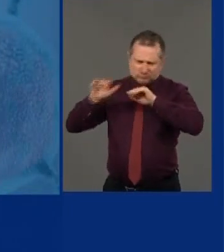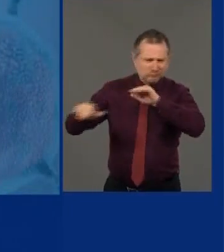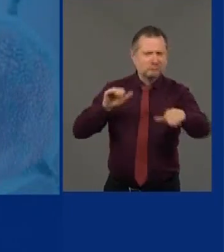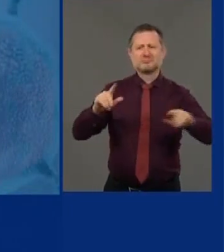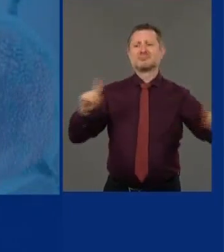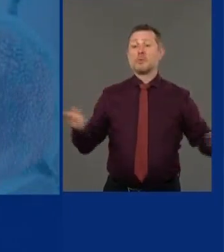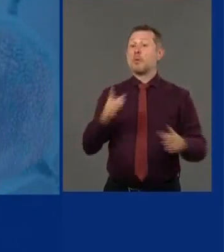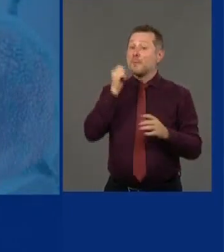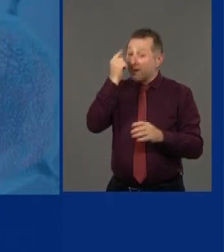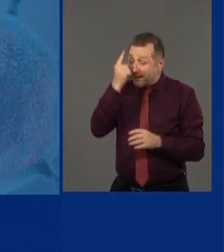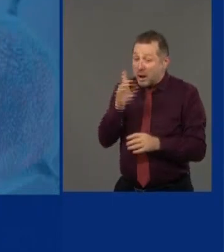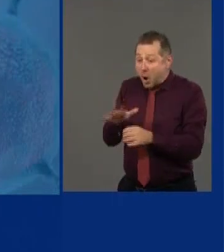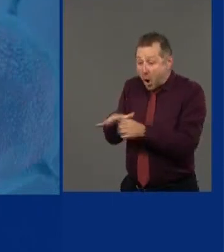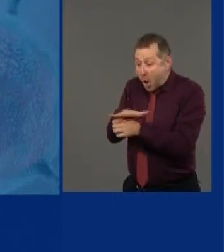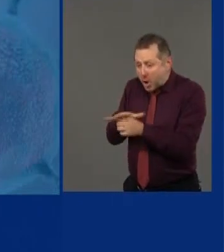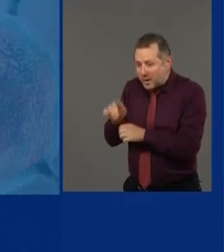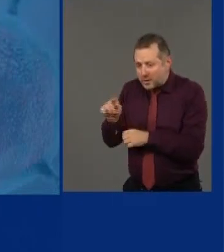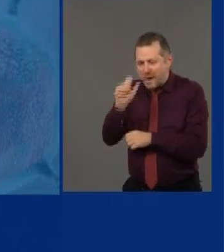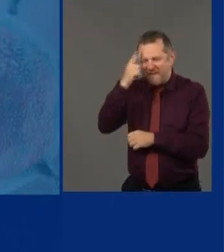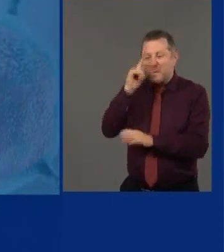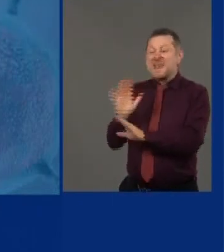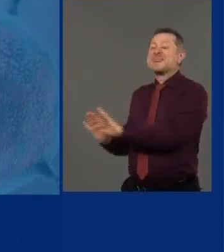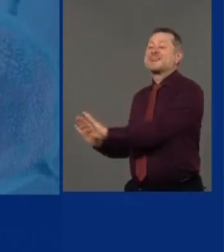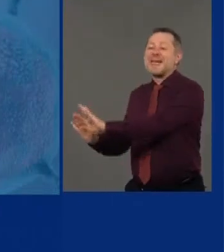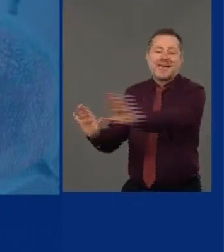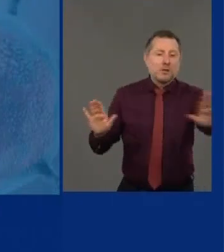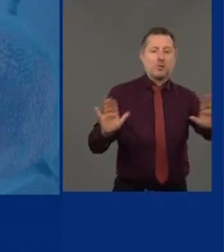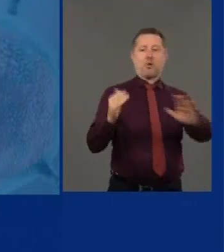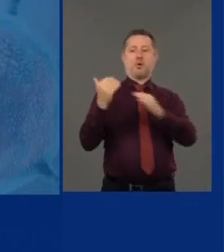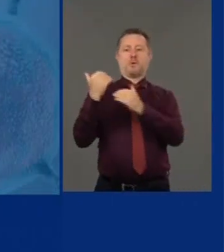local governments, help with testing,